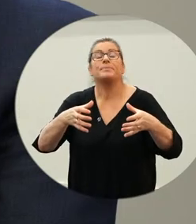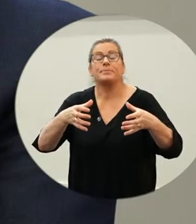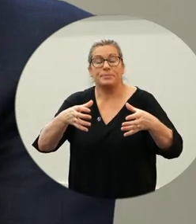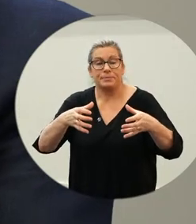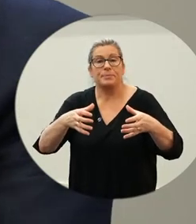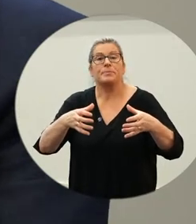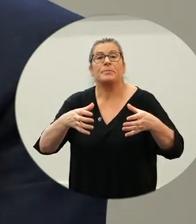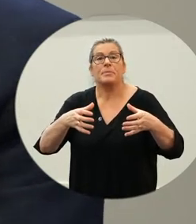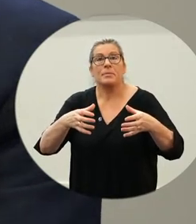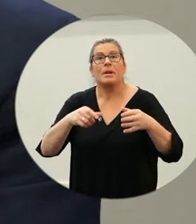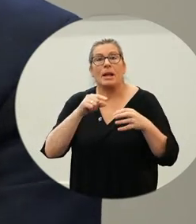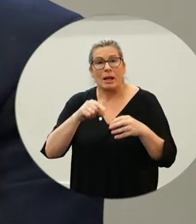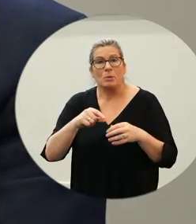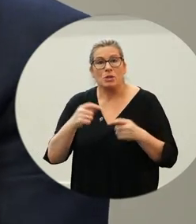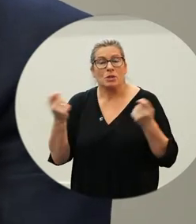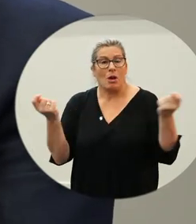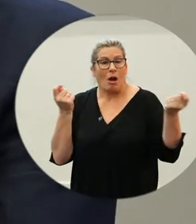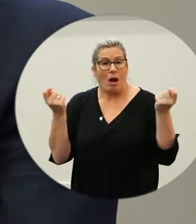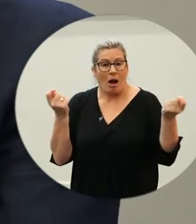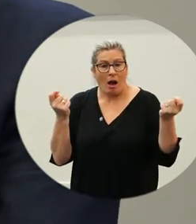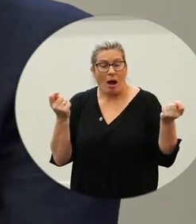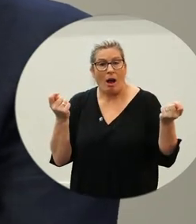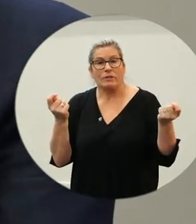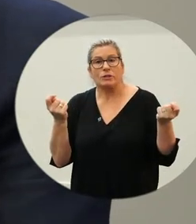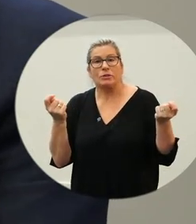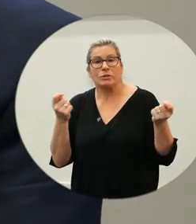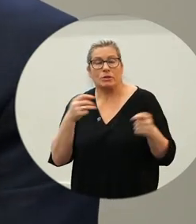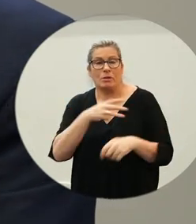It was officered by